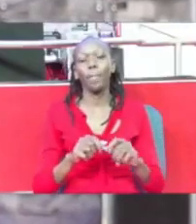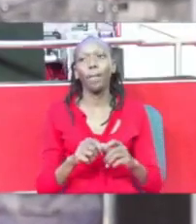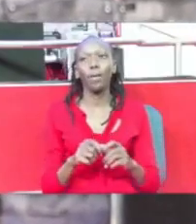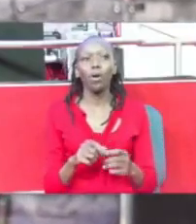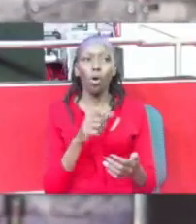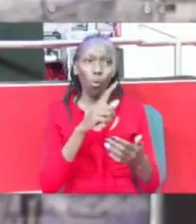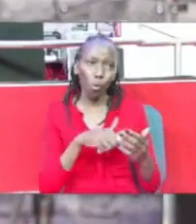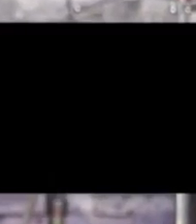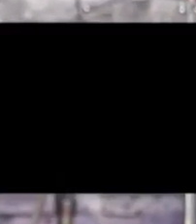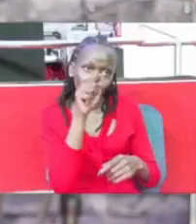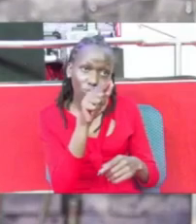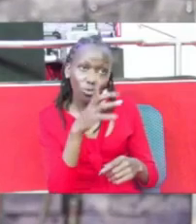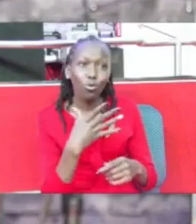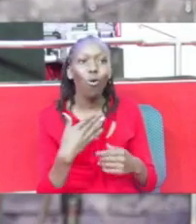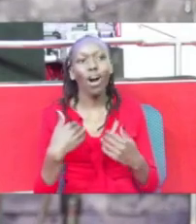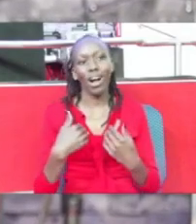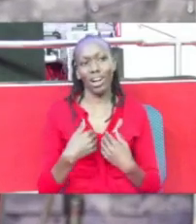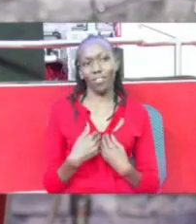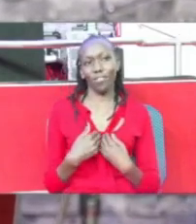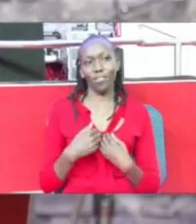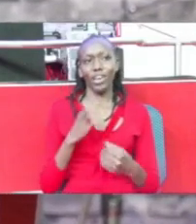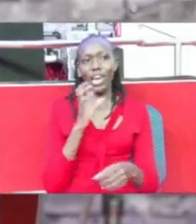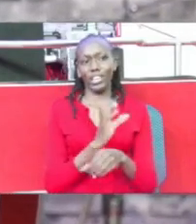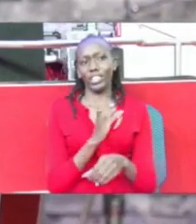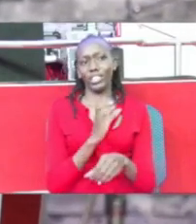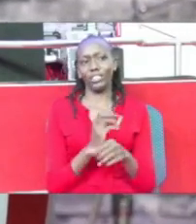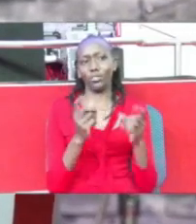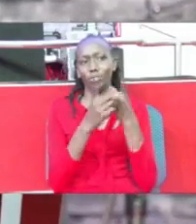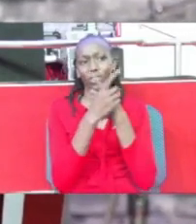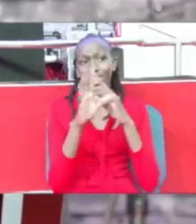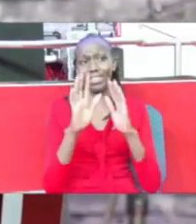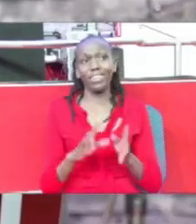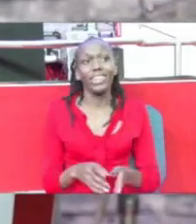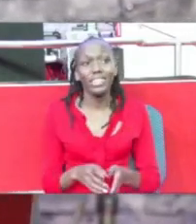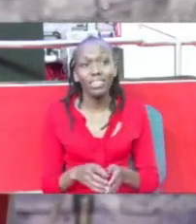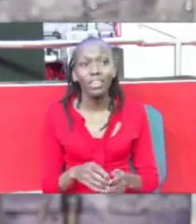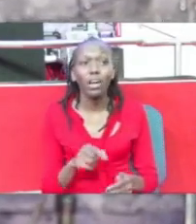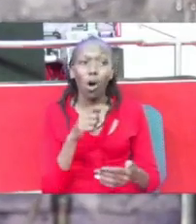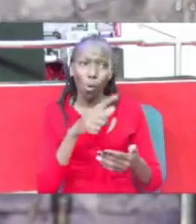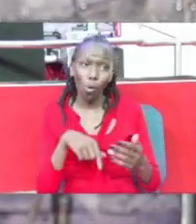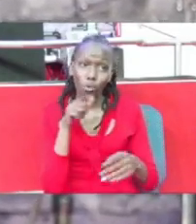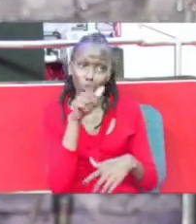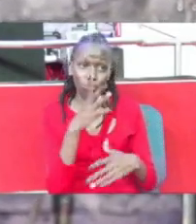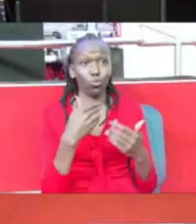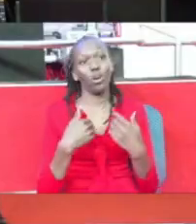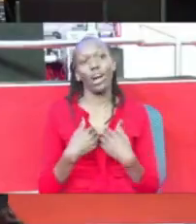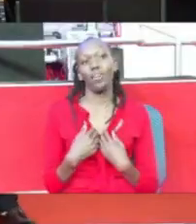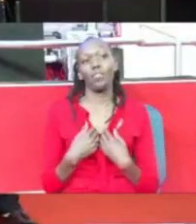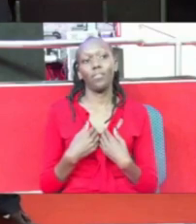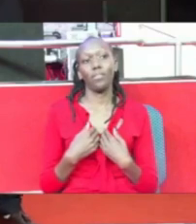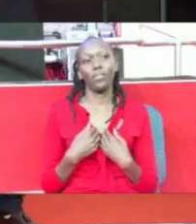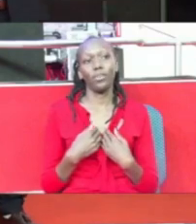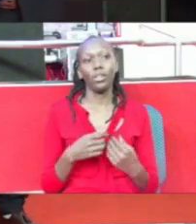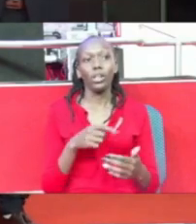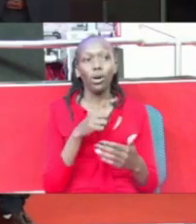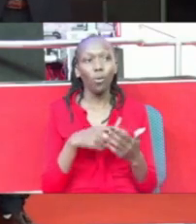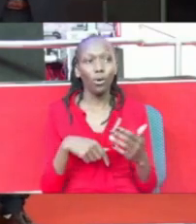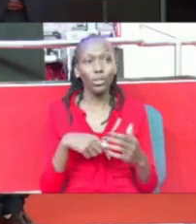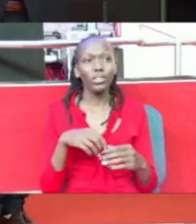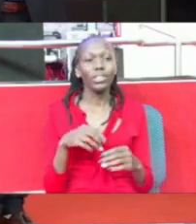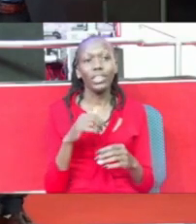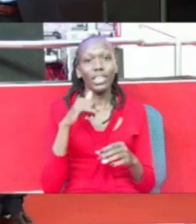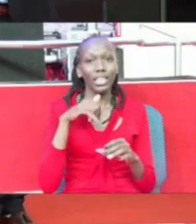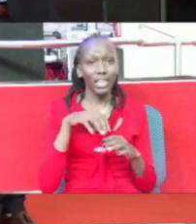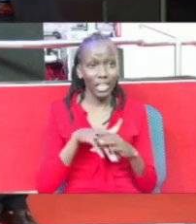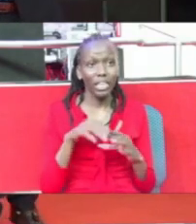of Deliverance. Kanisa la ukombozi. What do you have? Ni nini ulicho nacho? What is that you have in your life? Ni nini ulicho